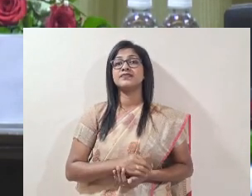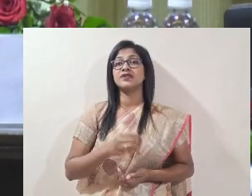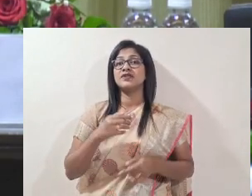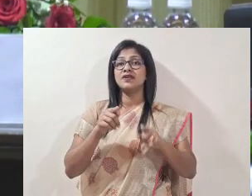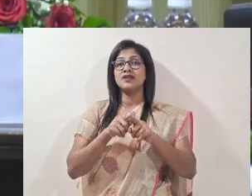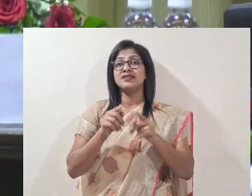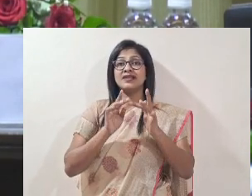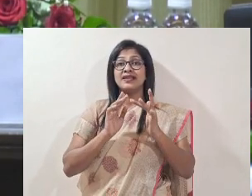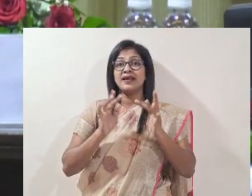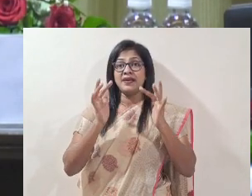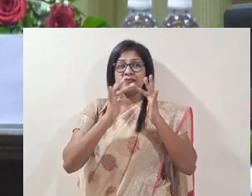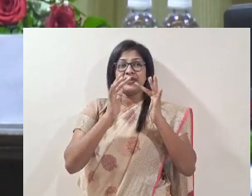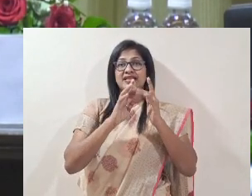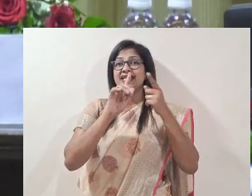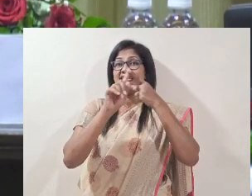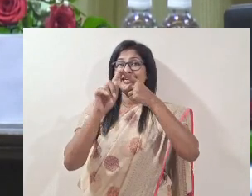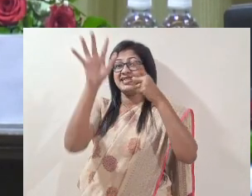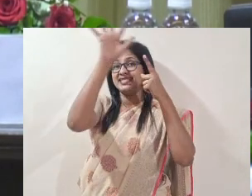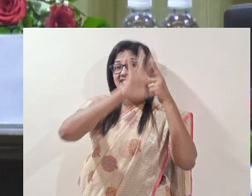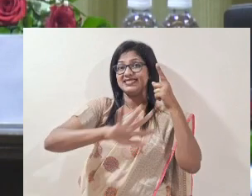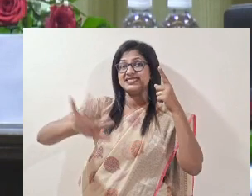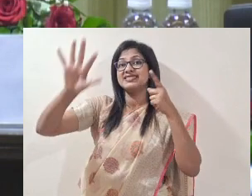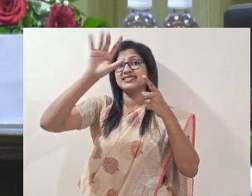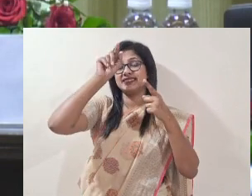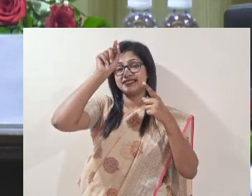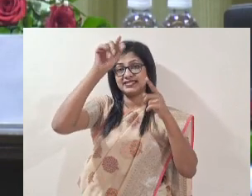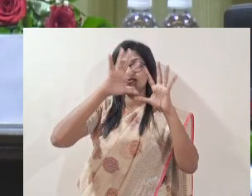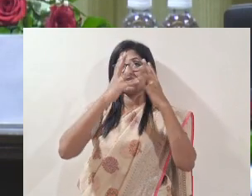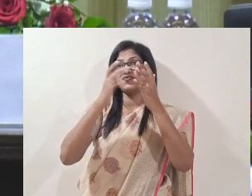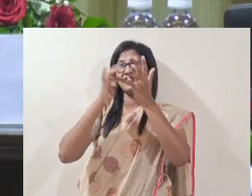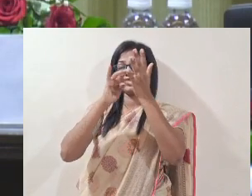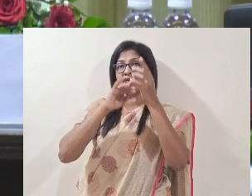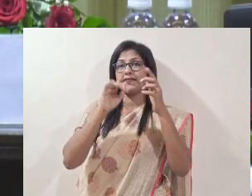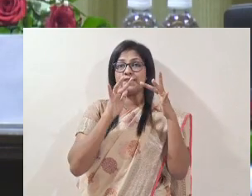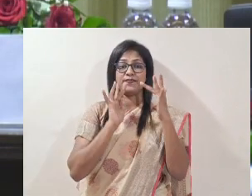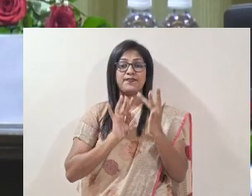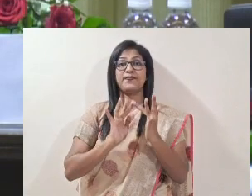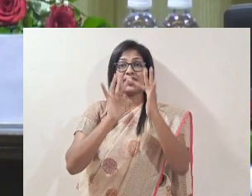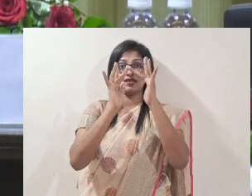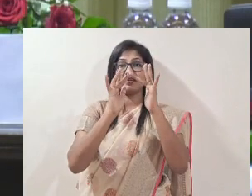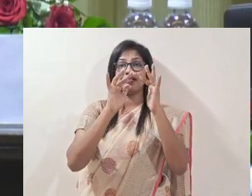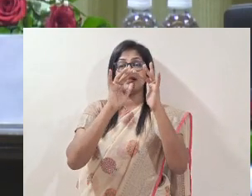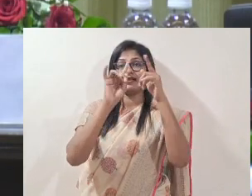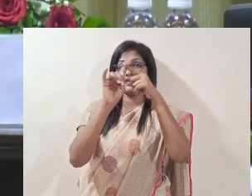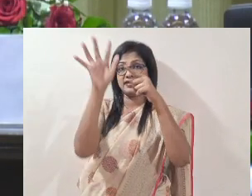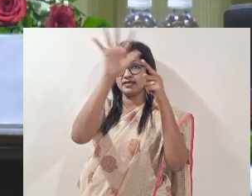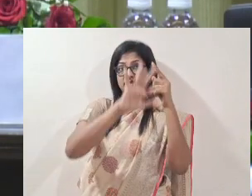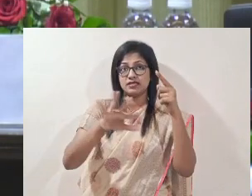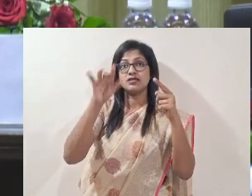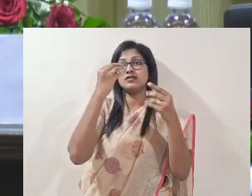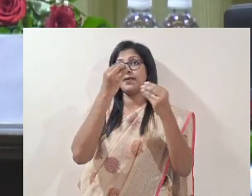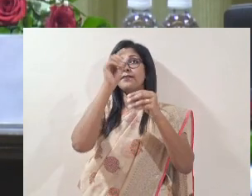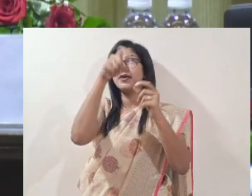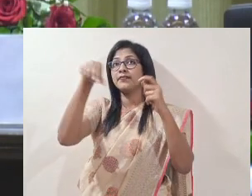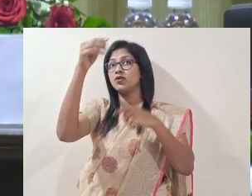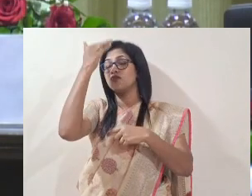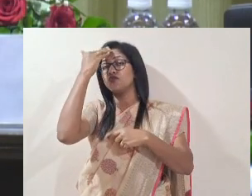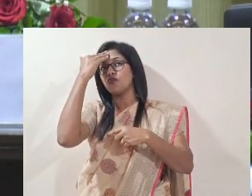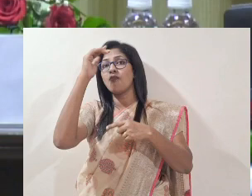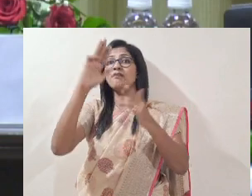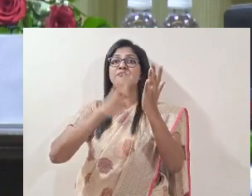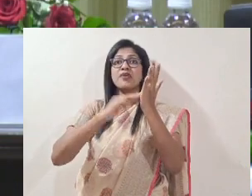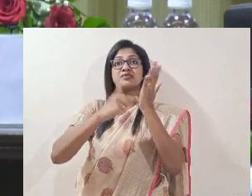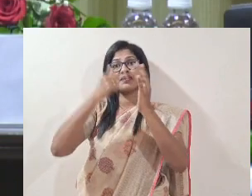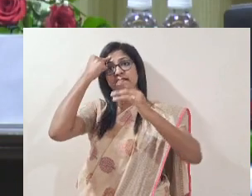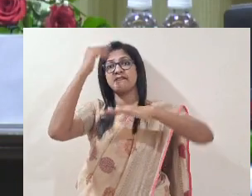even in Middle East, I know some of my known persons on the working. They say that they have a master plan, but if